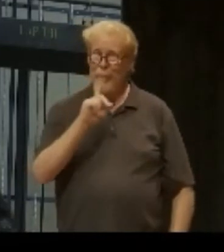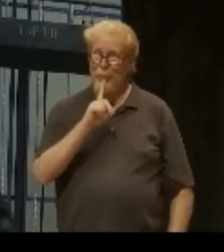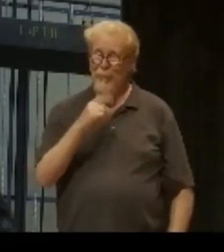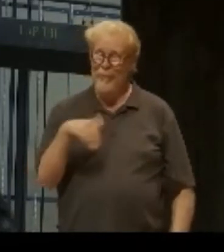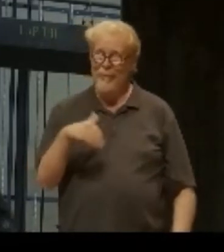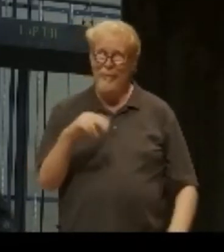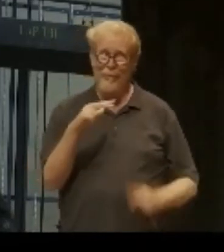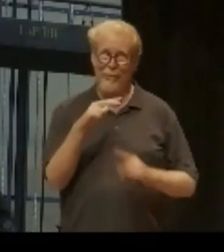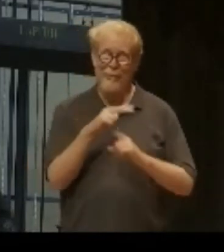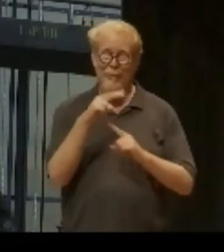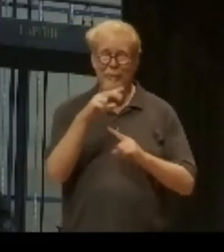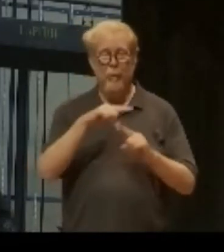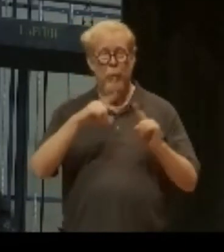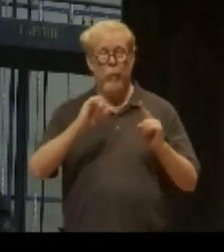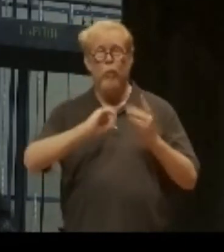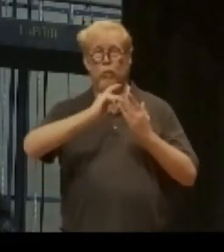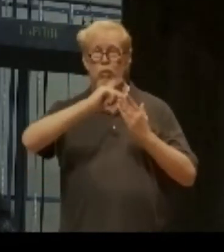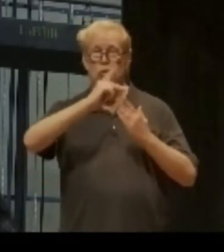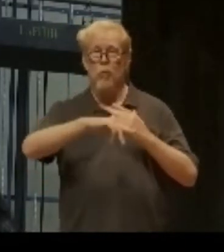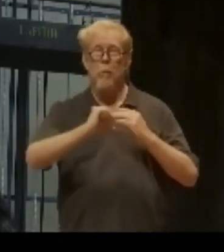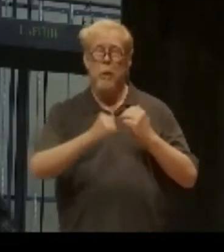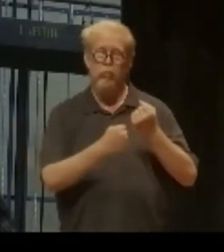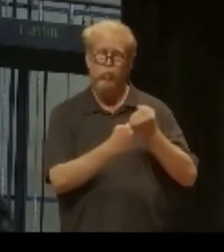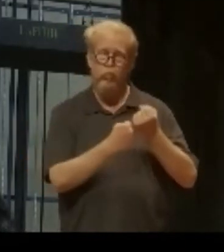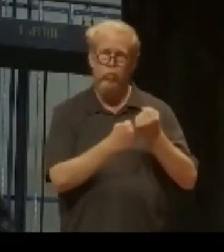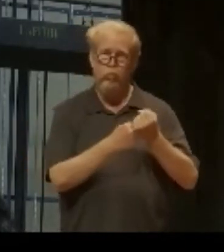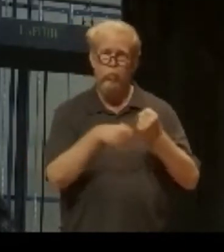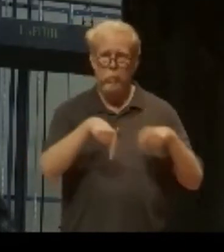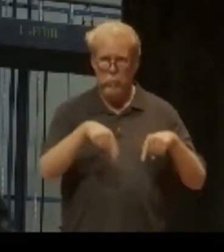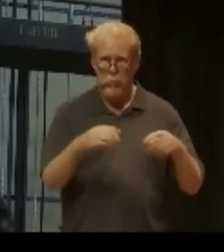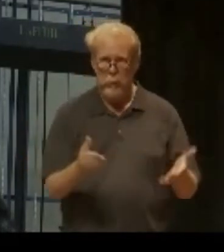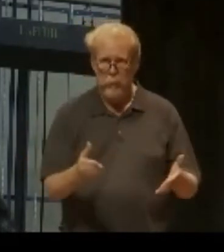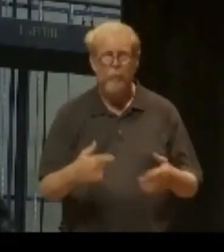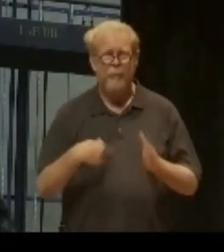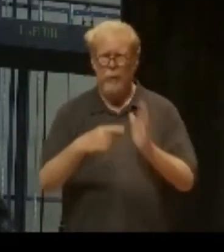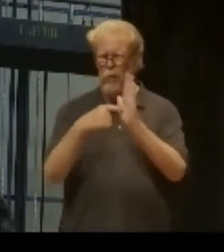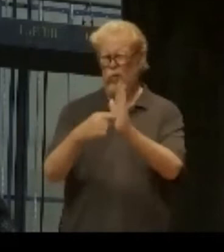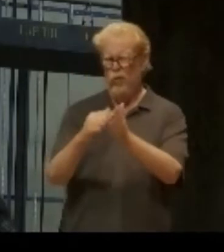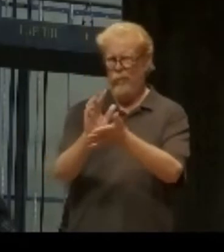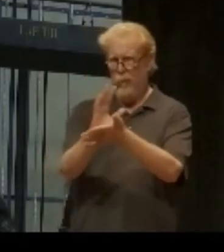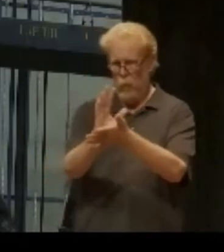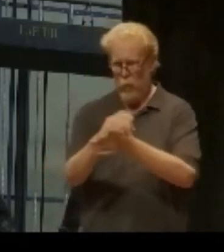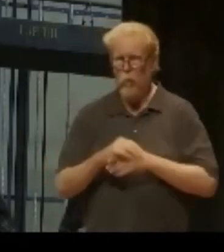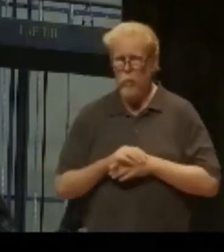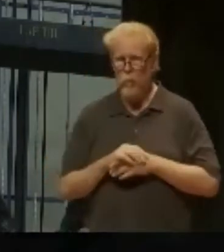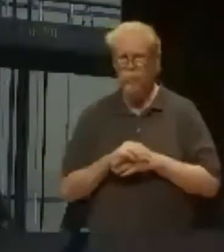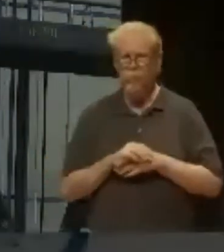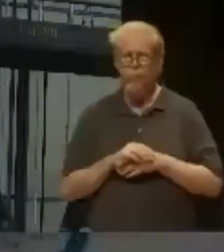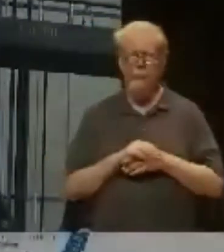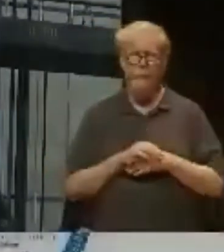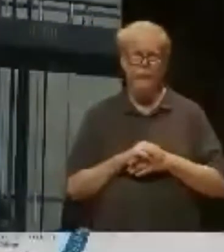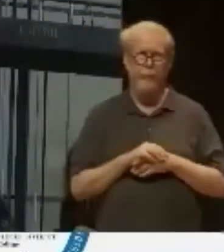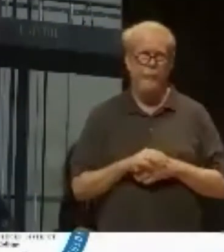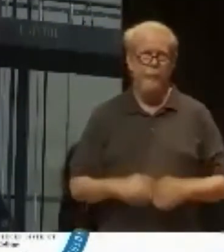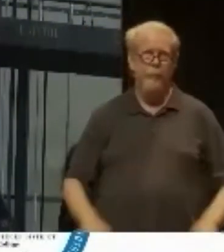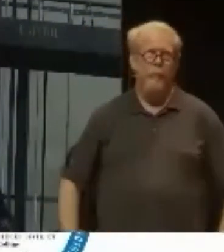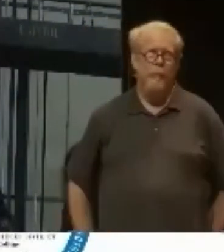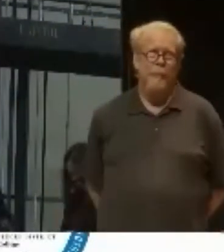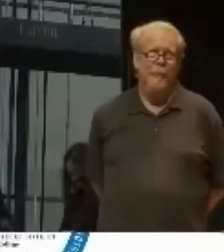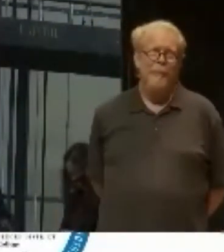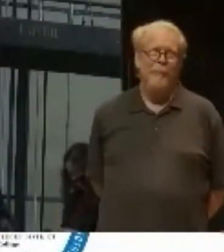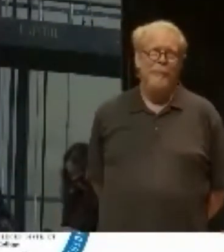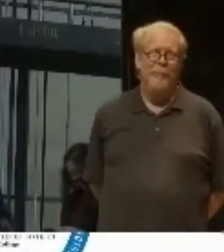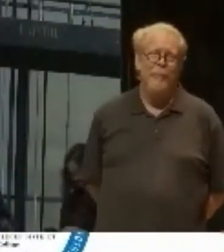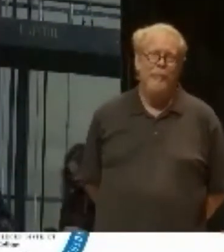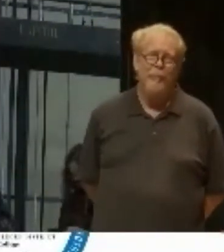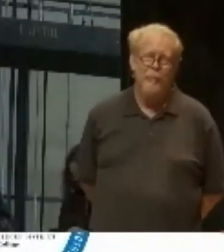de TI, de formación de tecnología, es difícil competir con Burbank, pero aún así, estos programas que voy a mostrarles son replicables y vean el